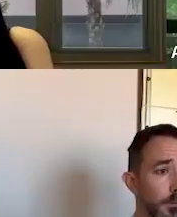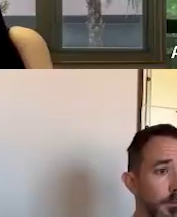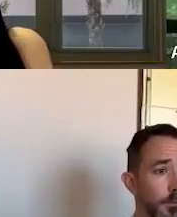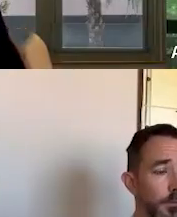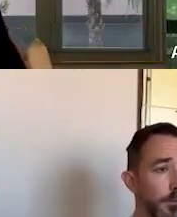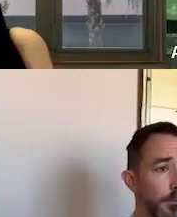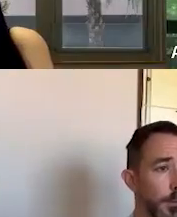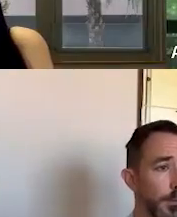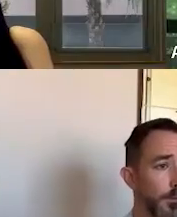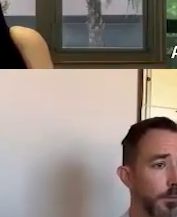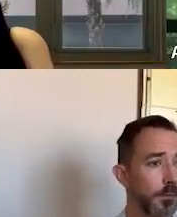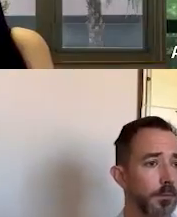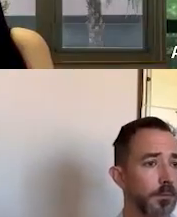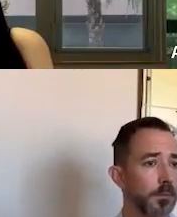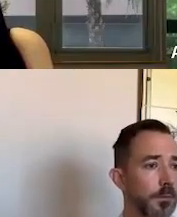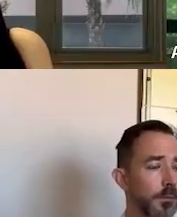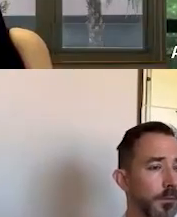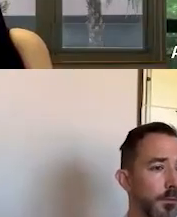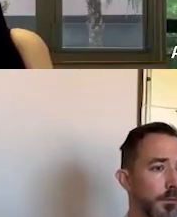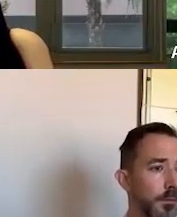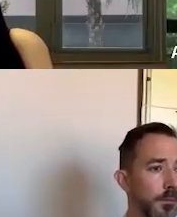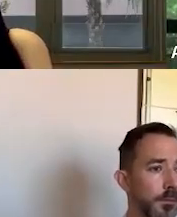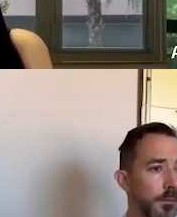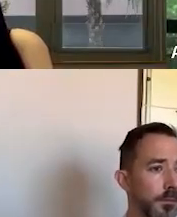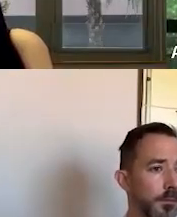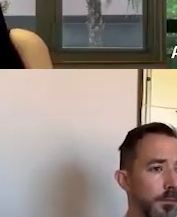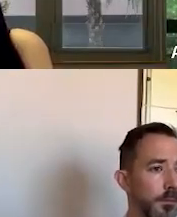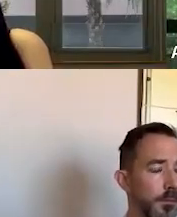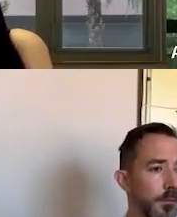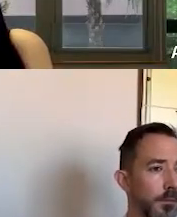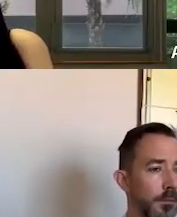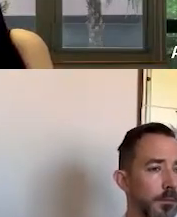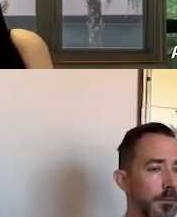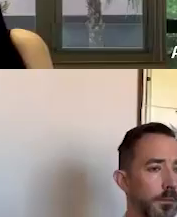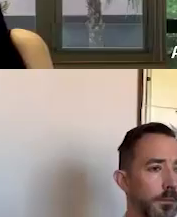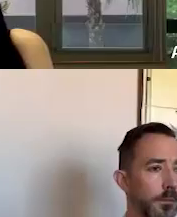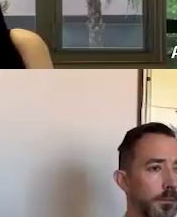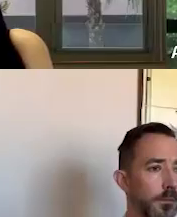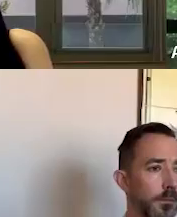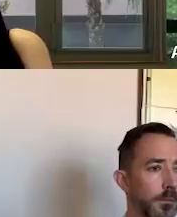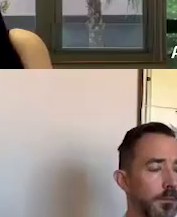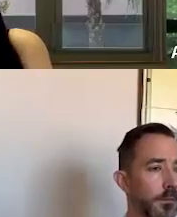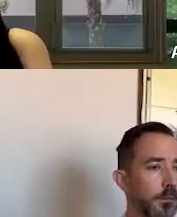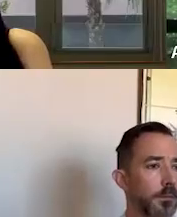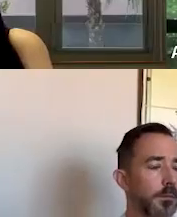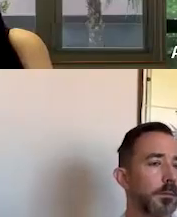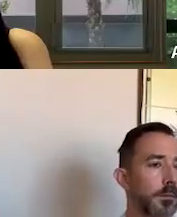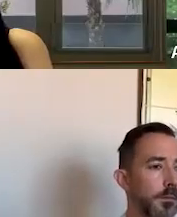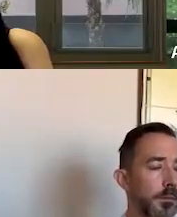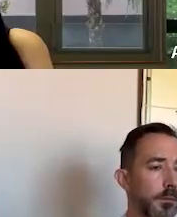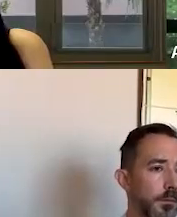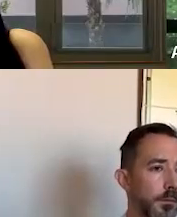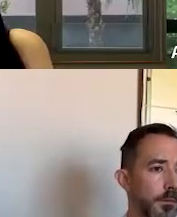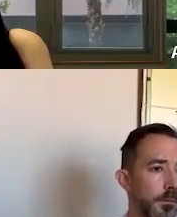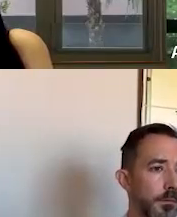Yeah, I can share a little bit. I do think this is just a place where there just is so much work to be done of like how the systems collaborate,